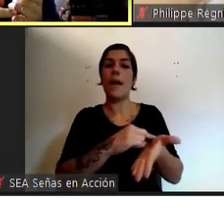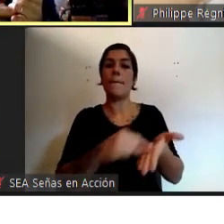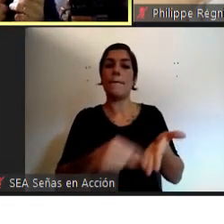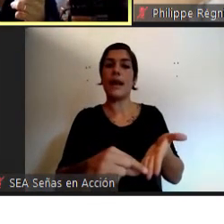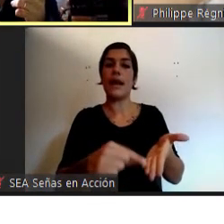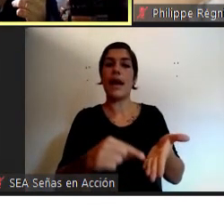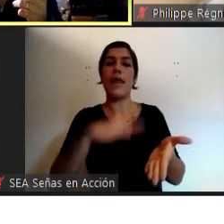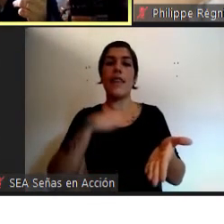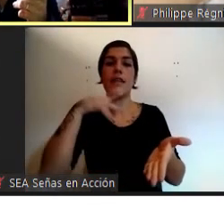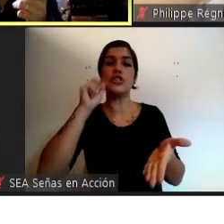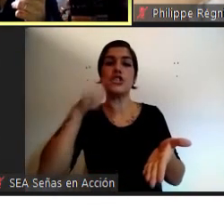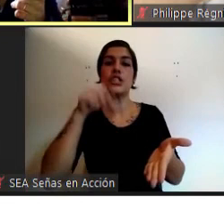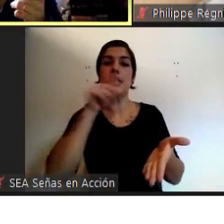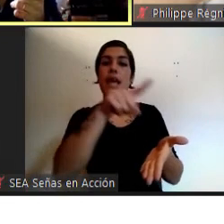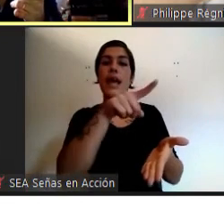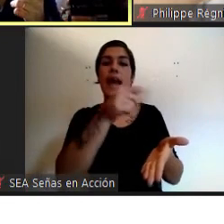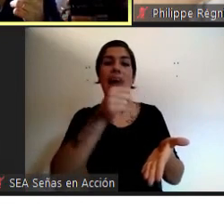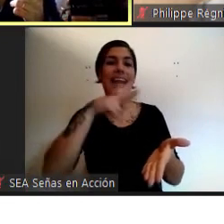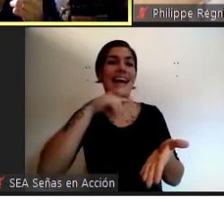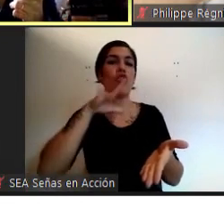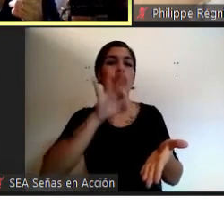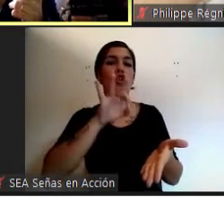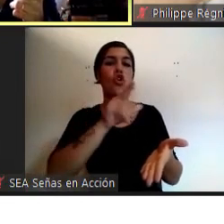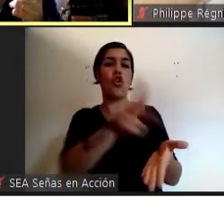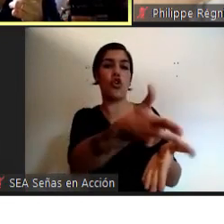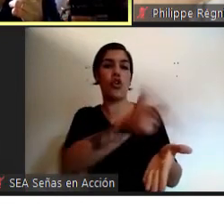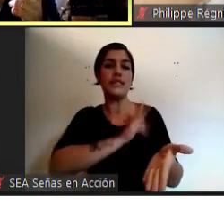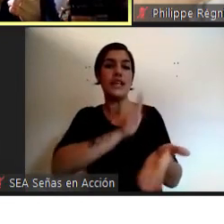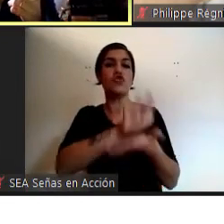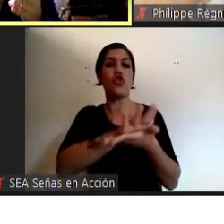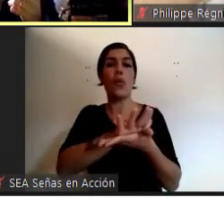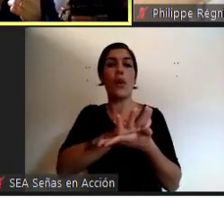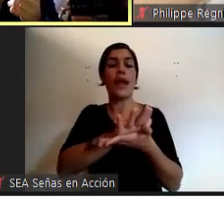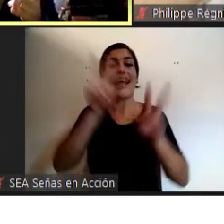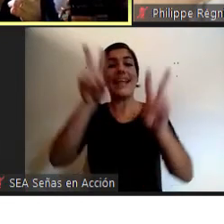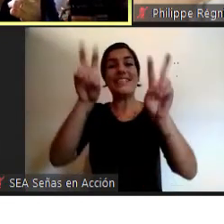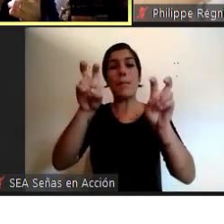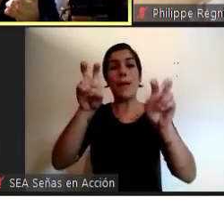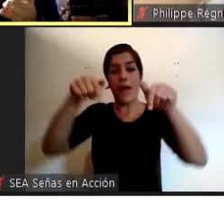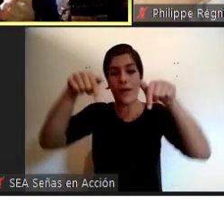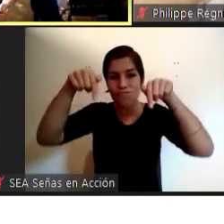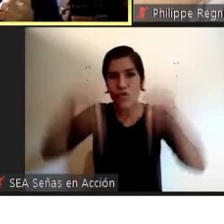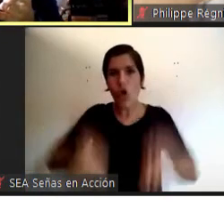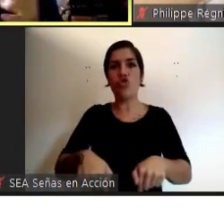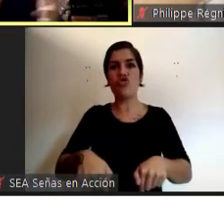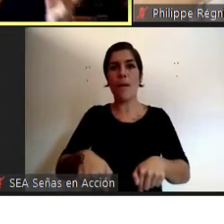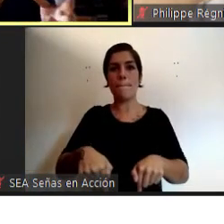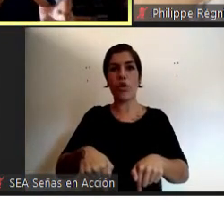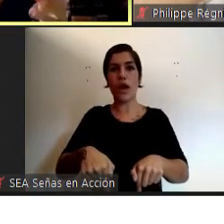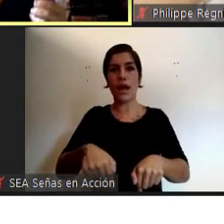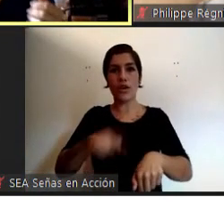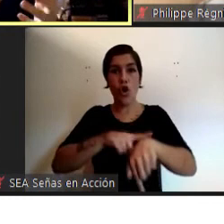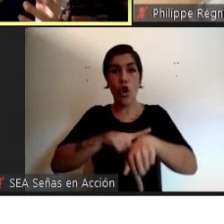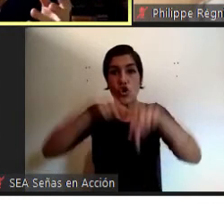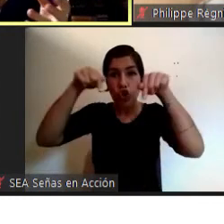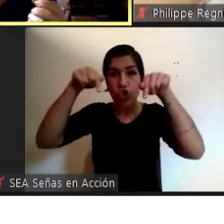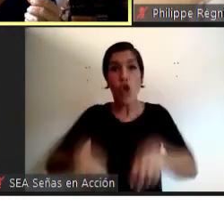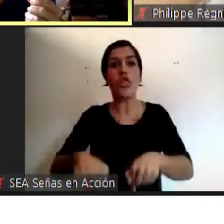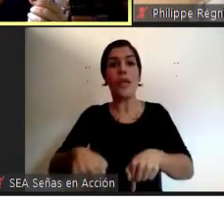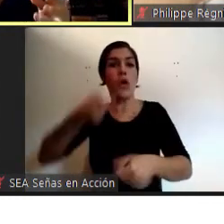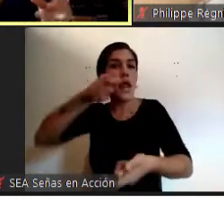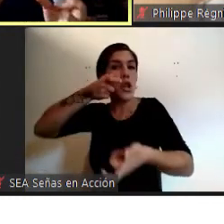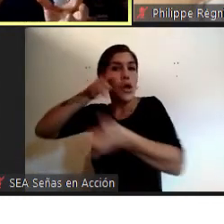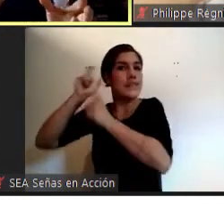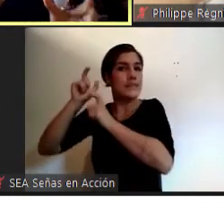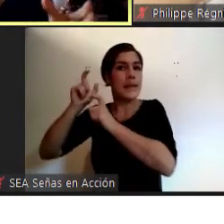Marcos's quote that Alejandro reminded us of, the experience of the contemporary, that feeling in